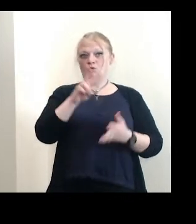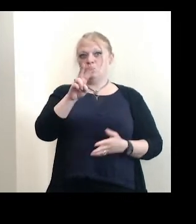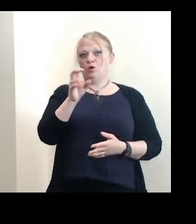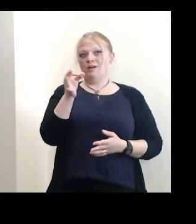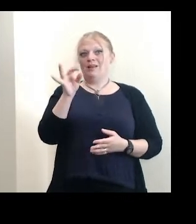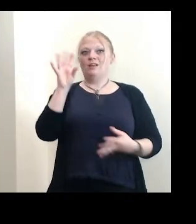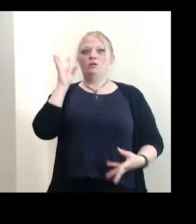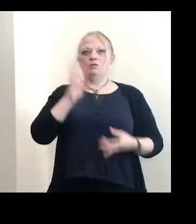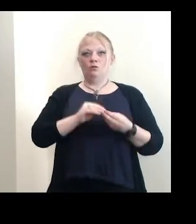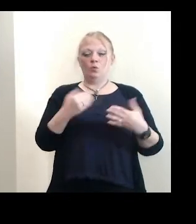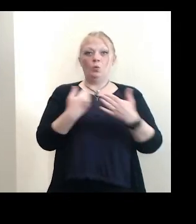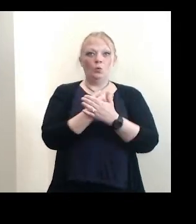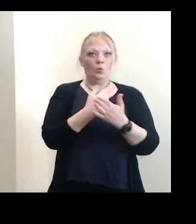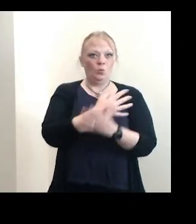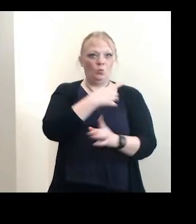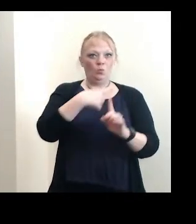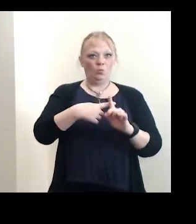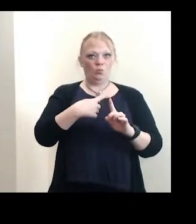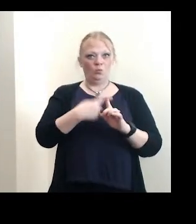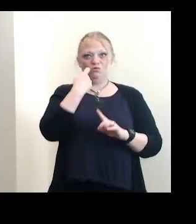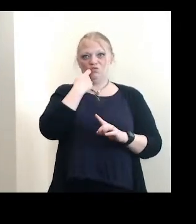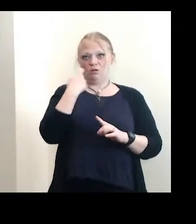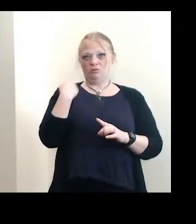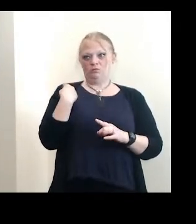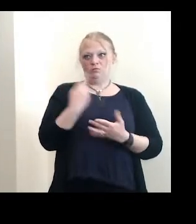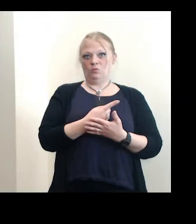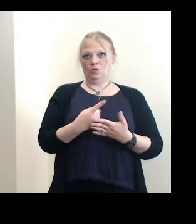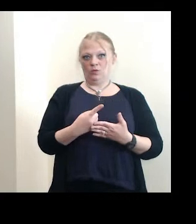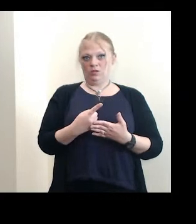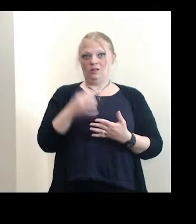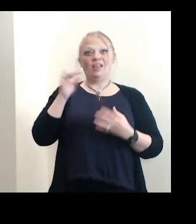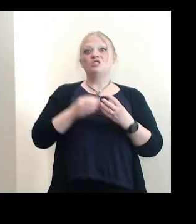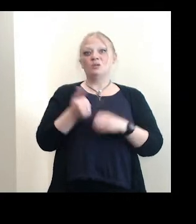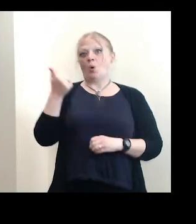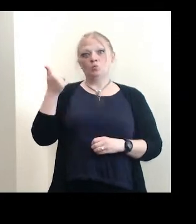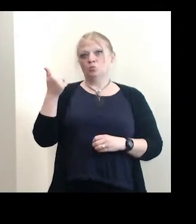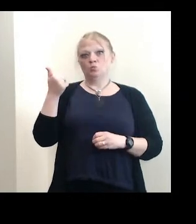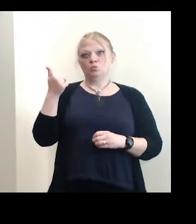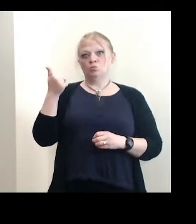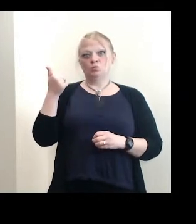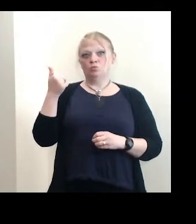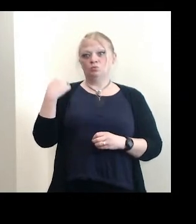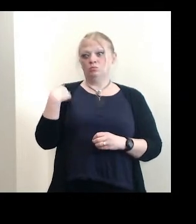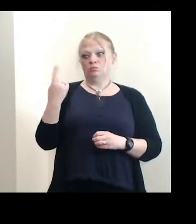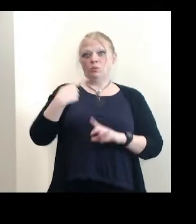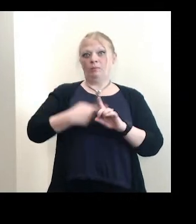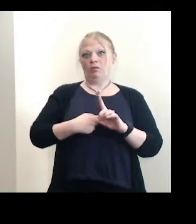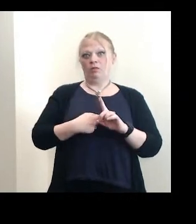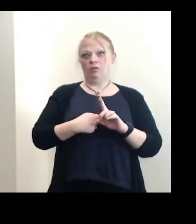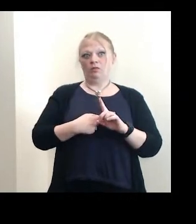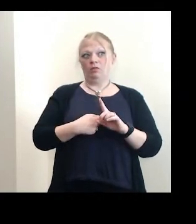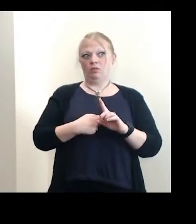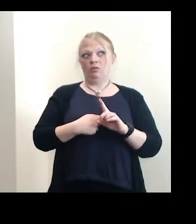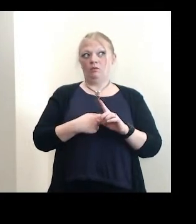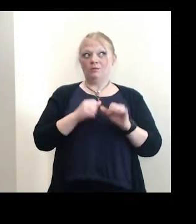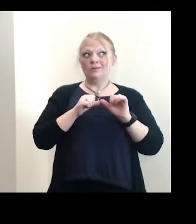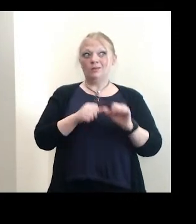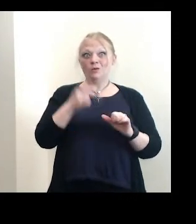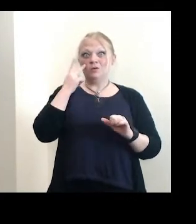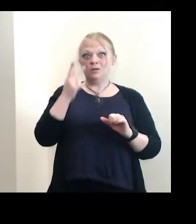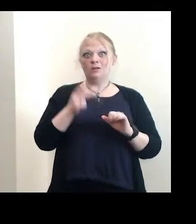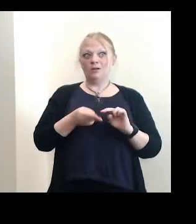3,298 total new cases in the last week. That's the most we've seen over the last month. We continue to see case growth. That's not